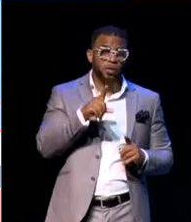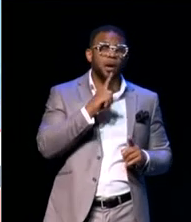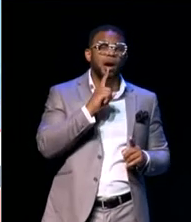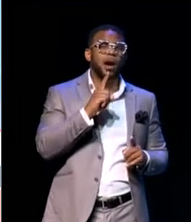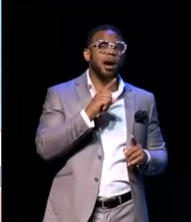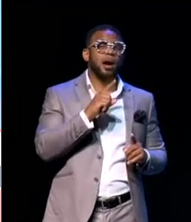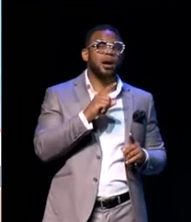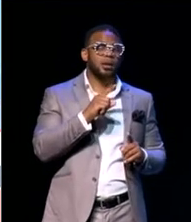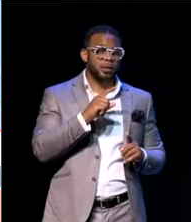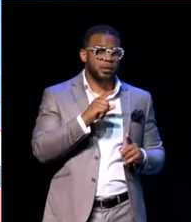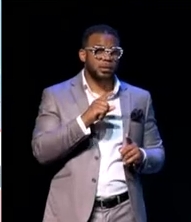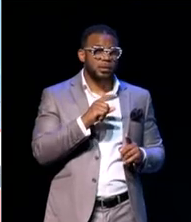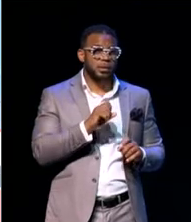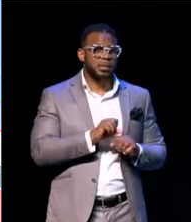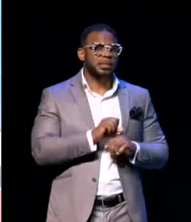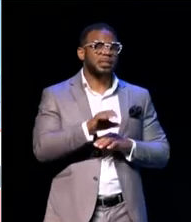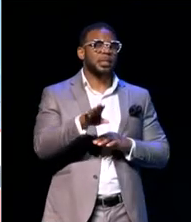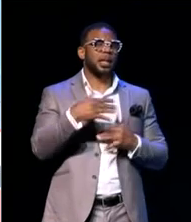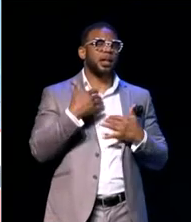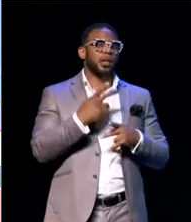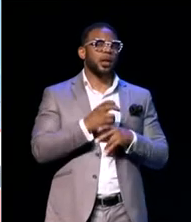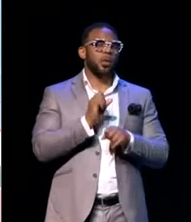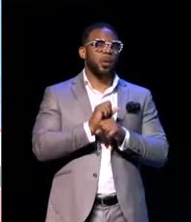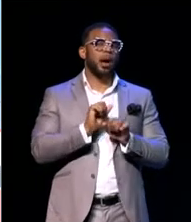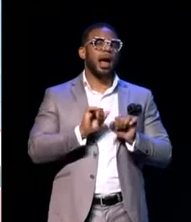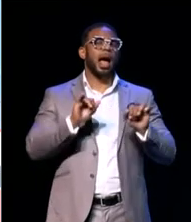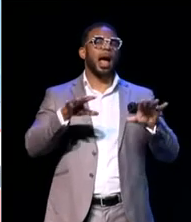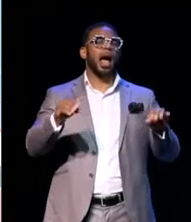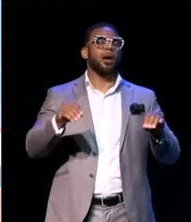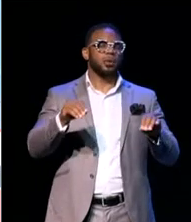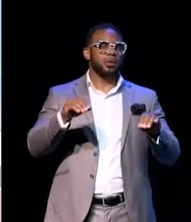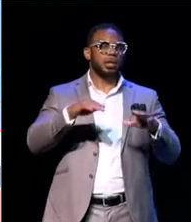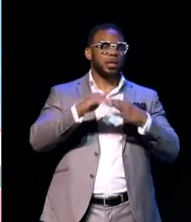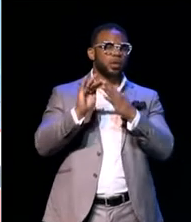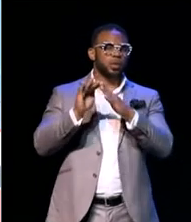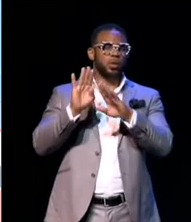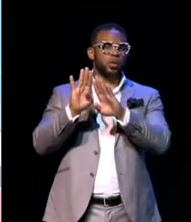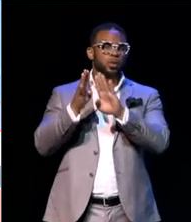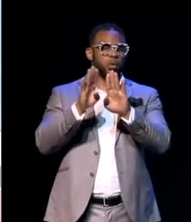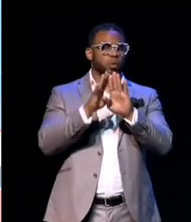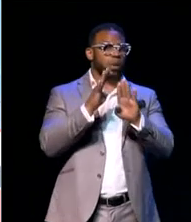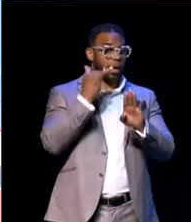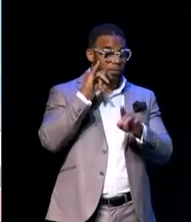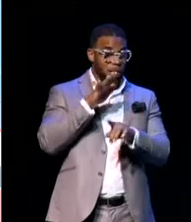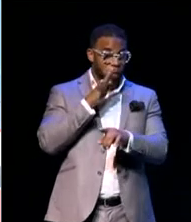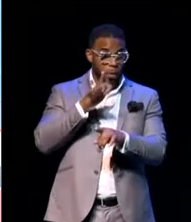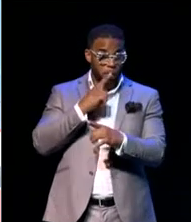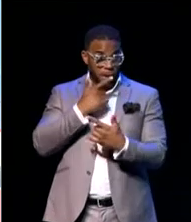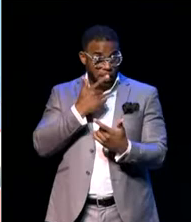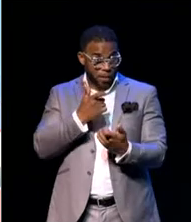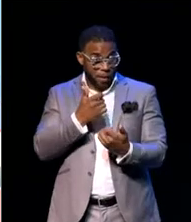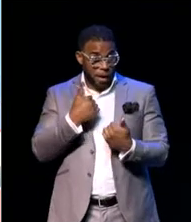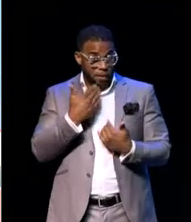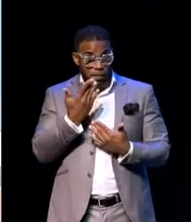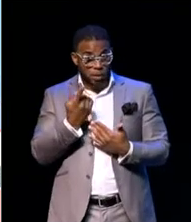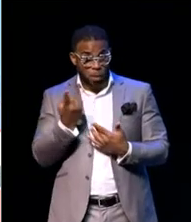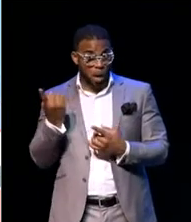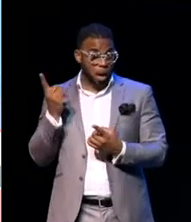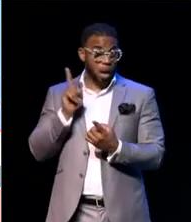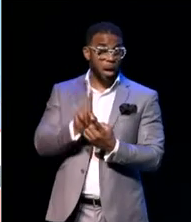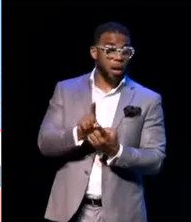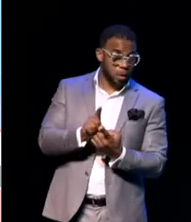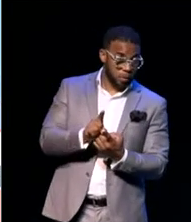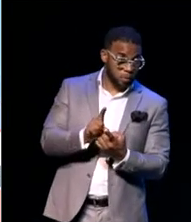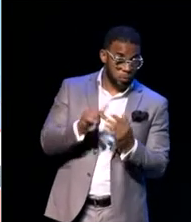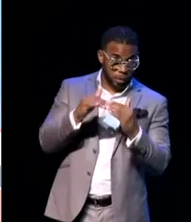are sending healthcare workers out, going door to door, if that grandmother was interested in having someone come